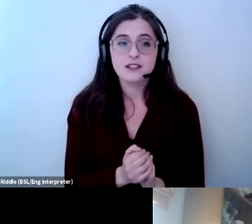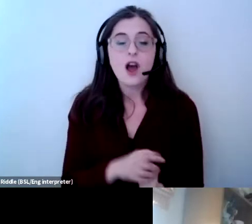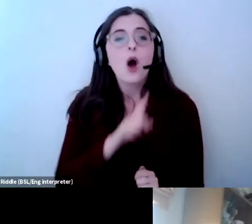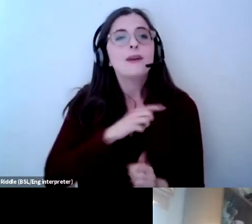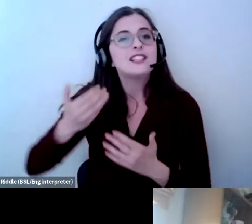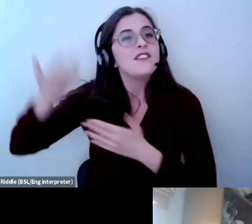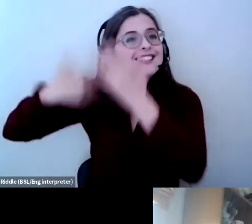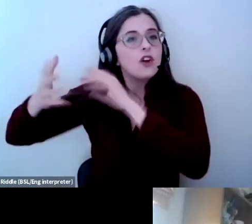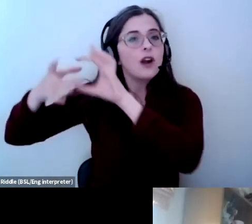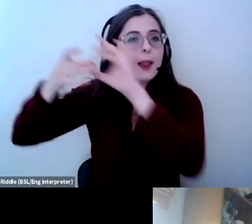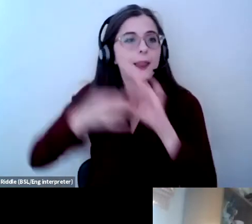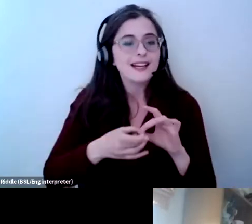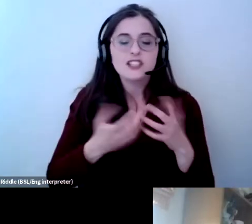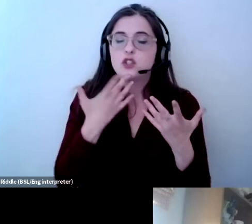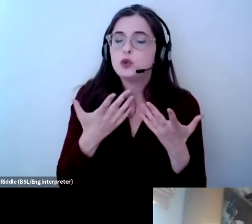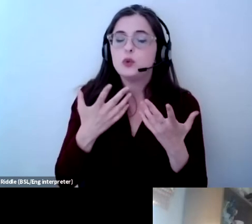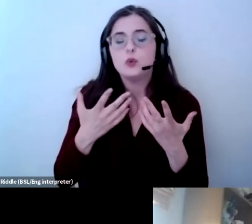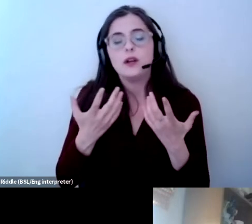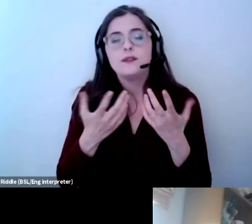historical links of the way deaf people have travelled,